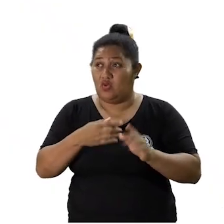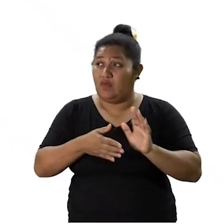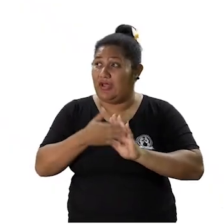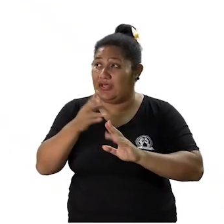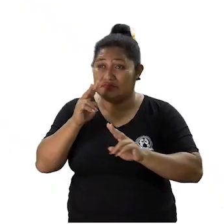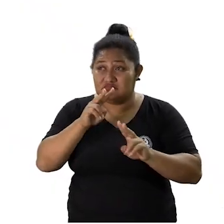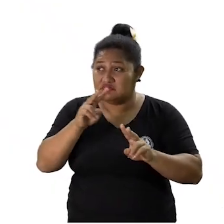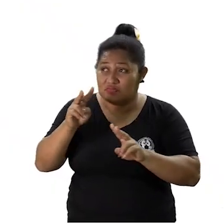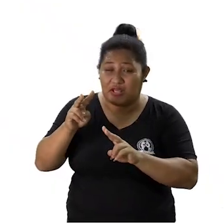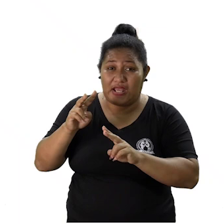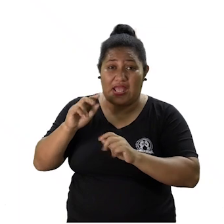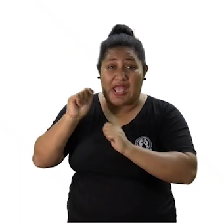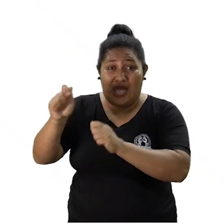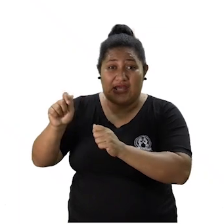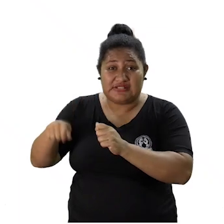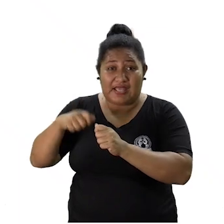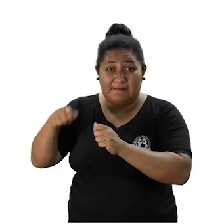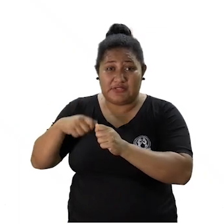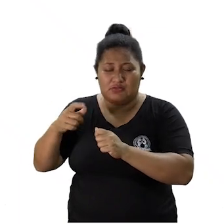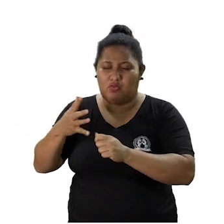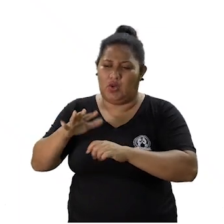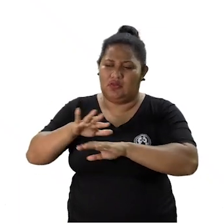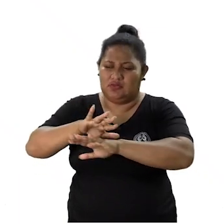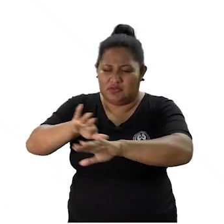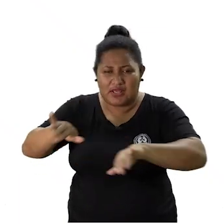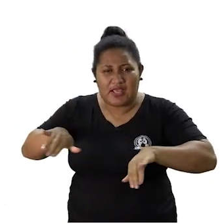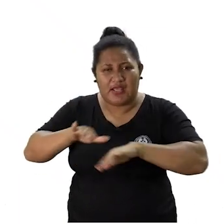sami, po o se tae lenga sami,